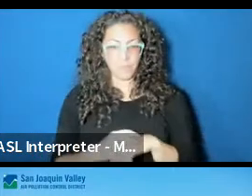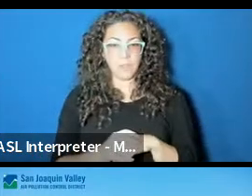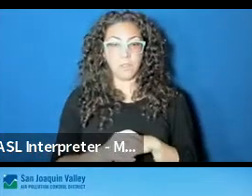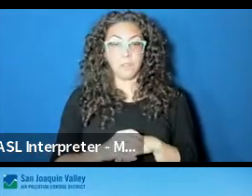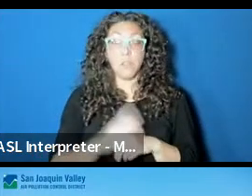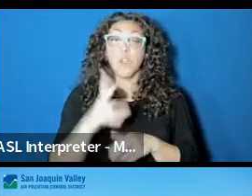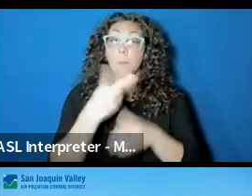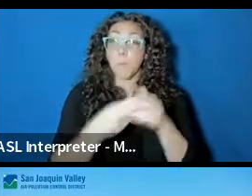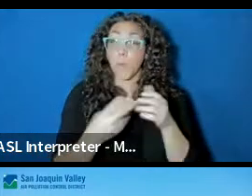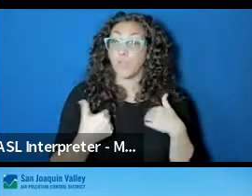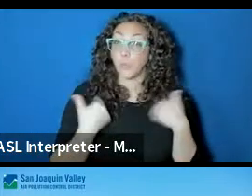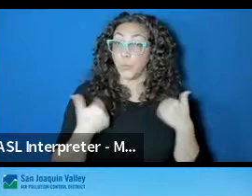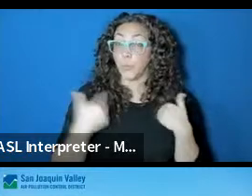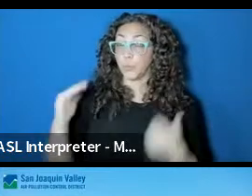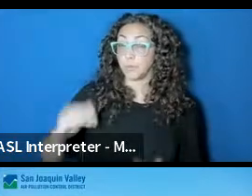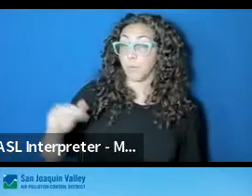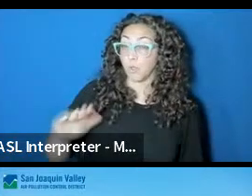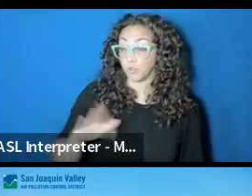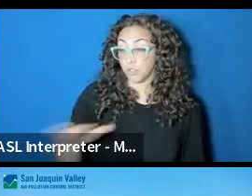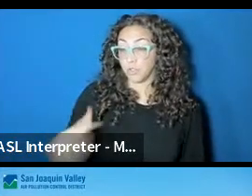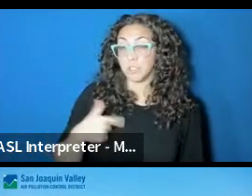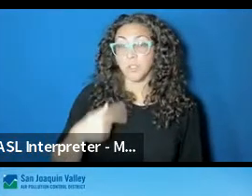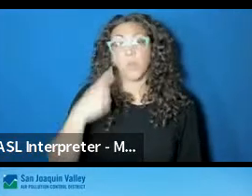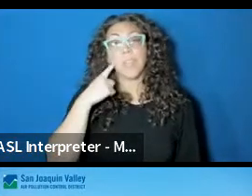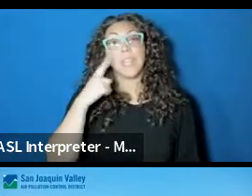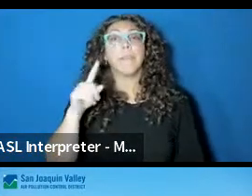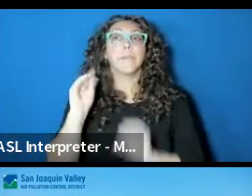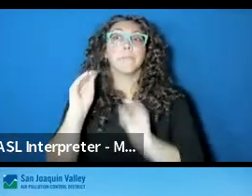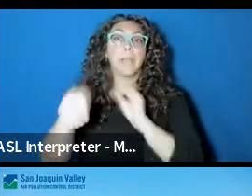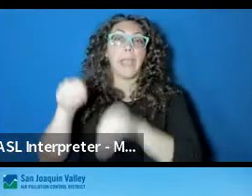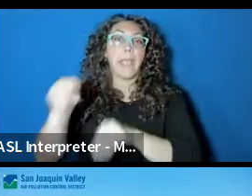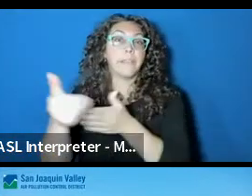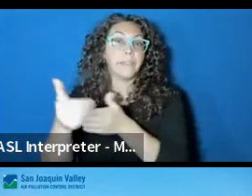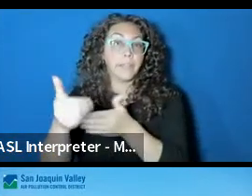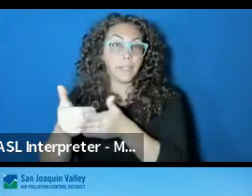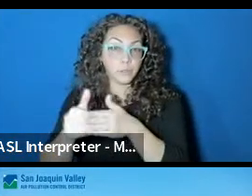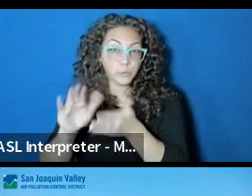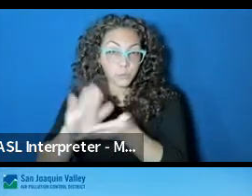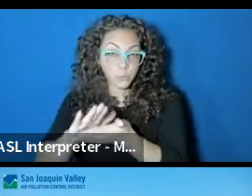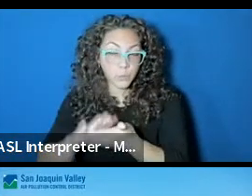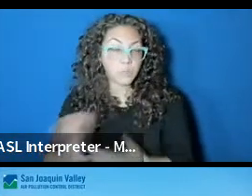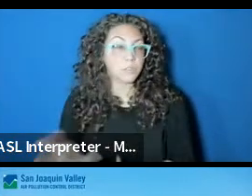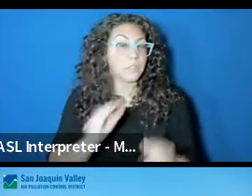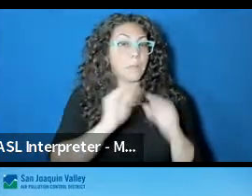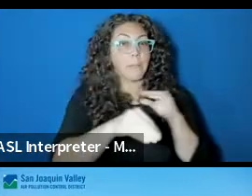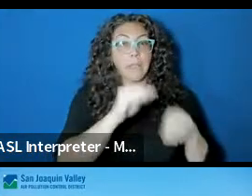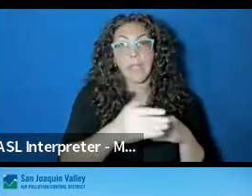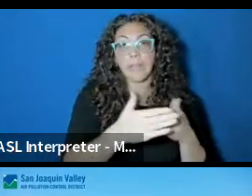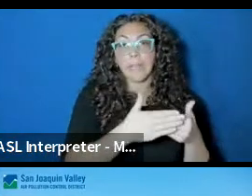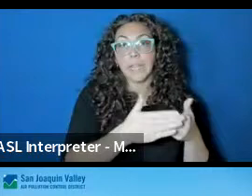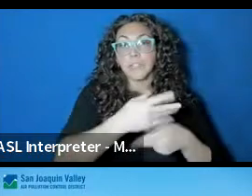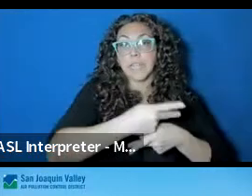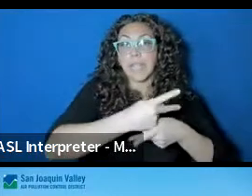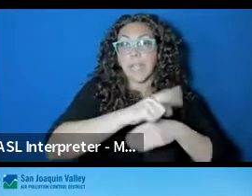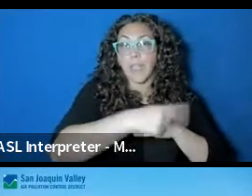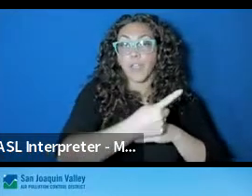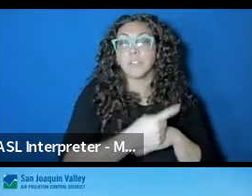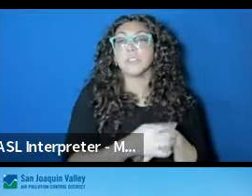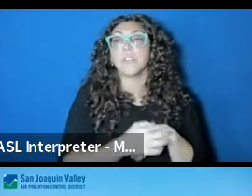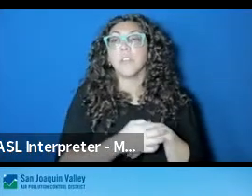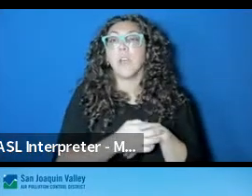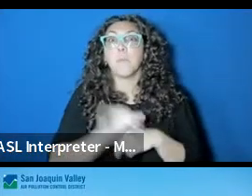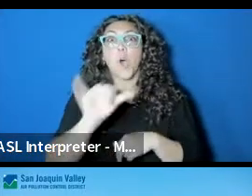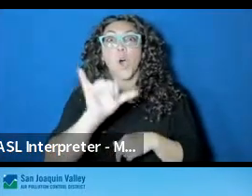who are developing. So planting near schools and daycares is extremely important, as well as senior centers.